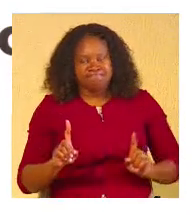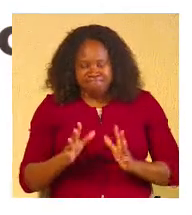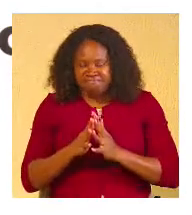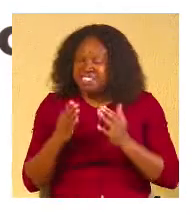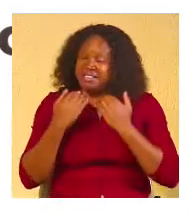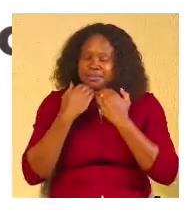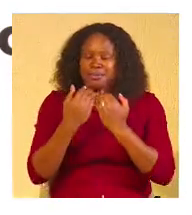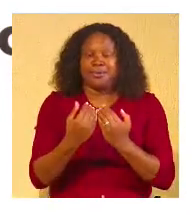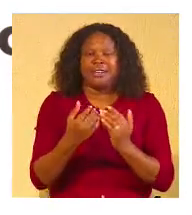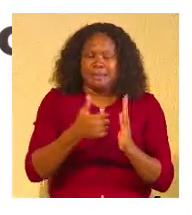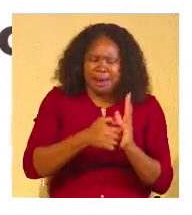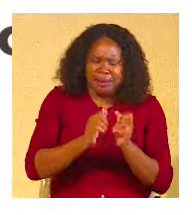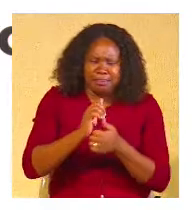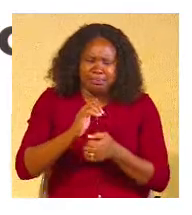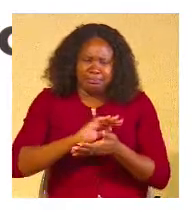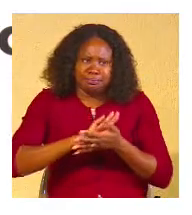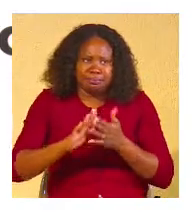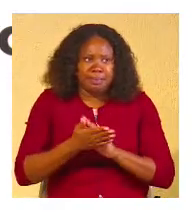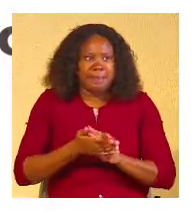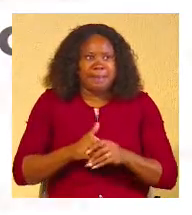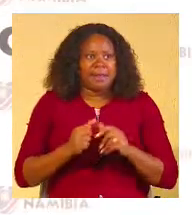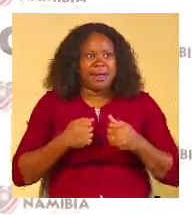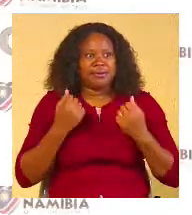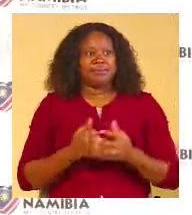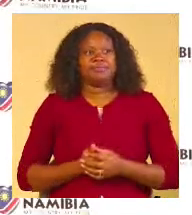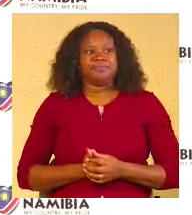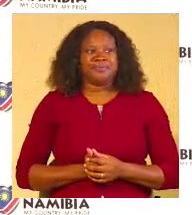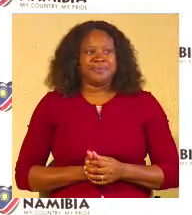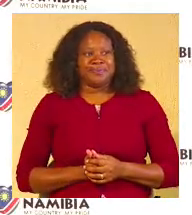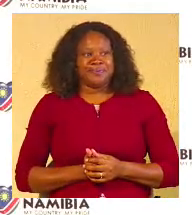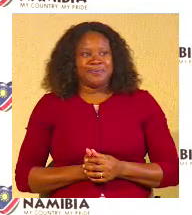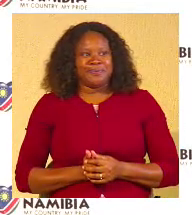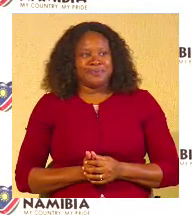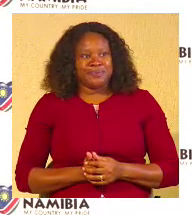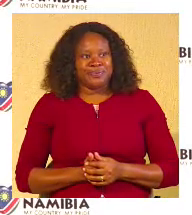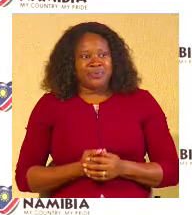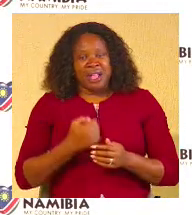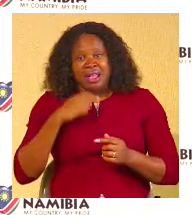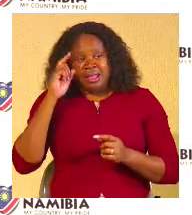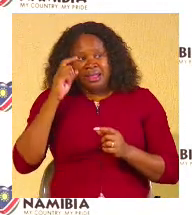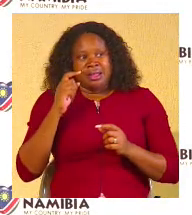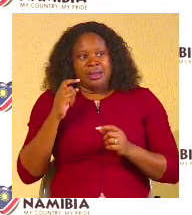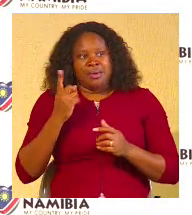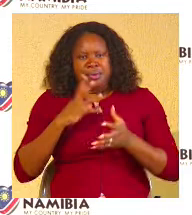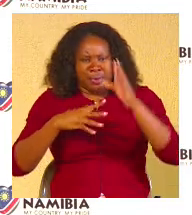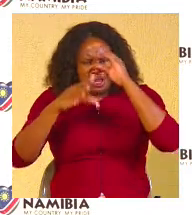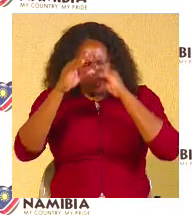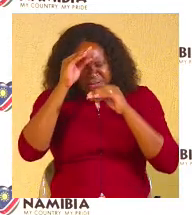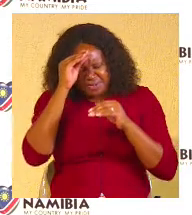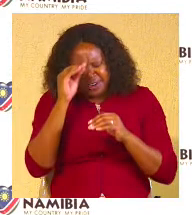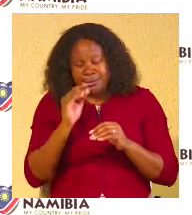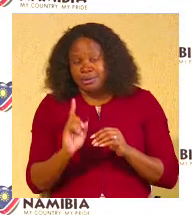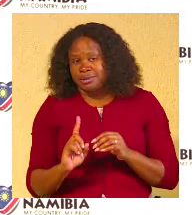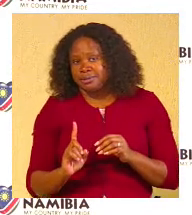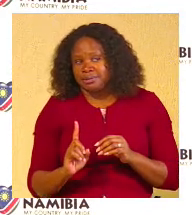hands and sanitize regularly. Thank you. I think for me, the lessons that we've honestly learned